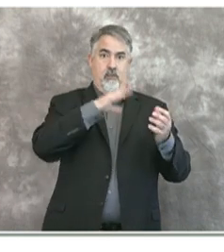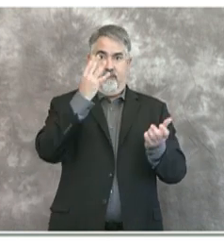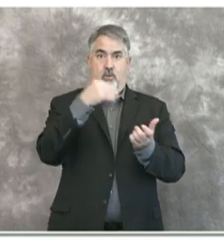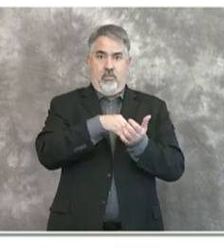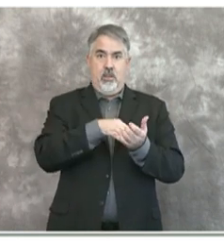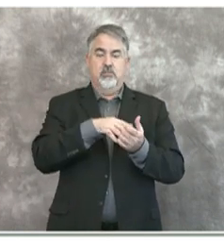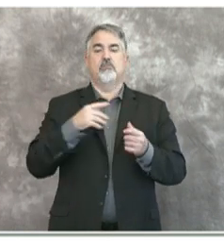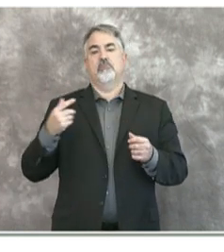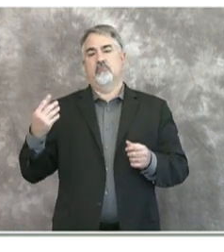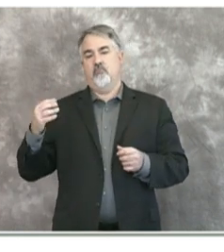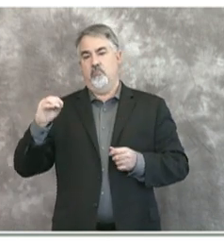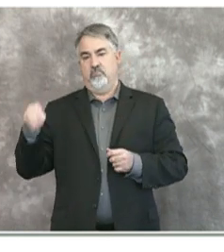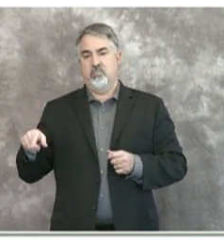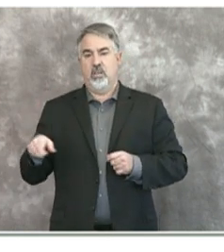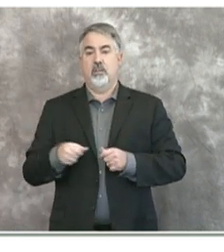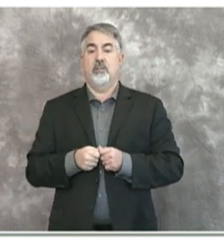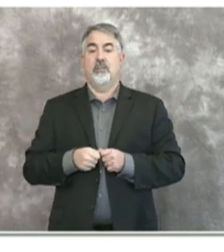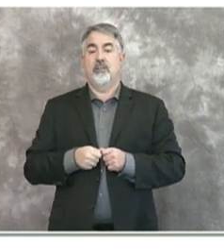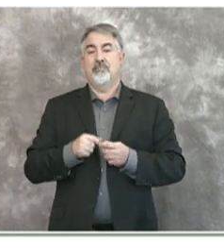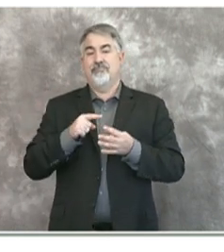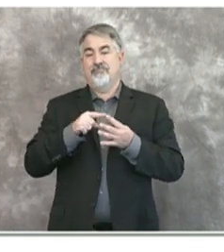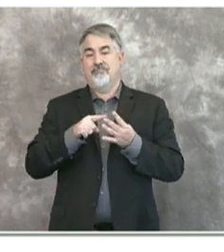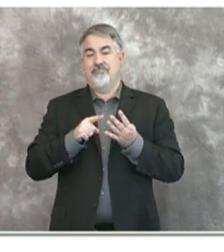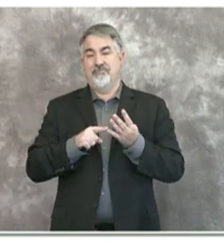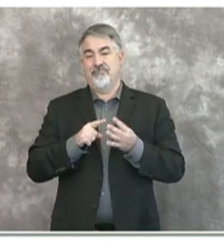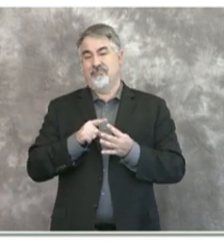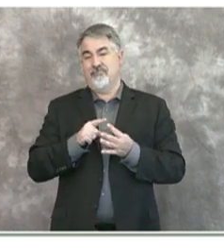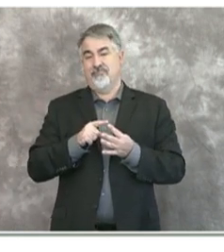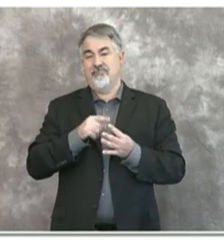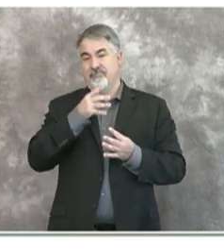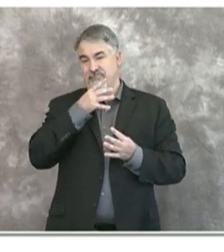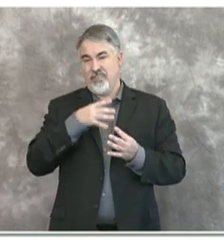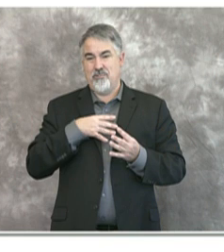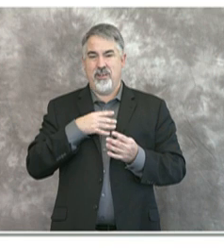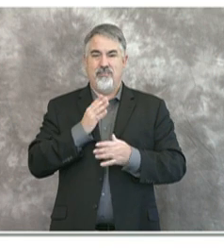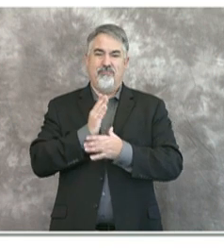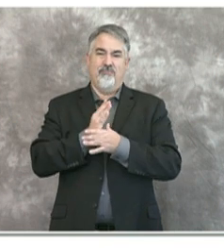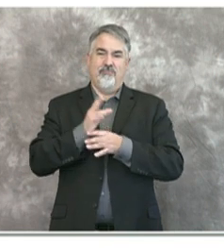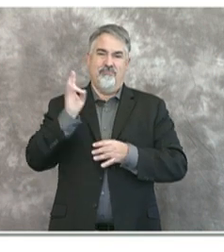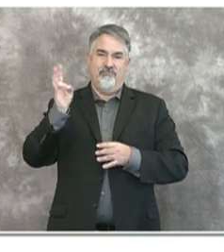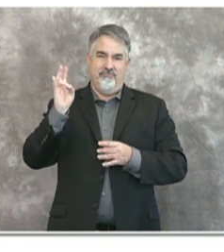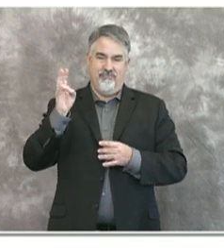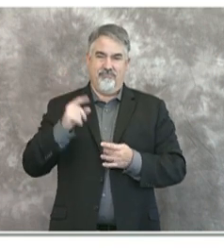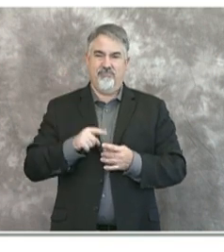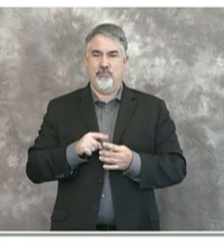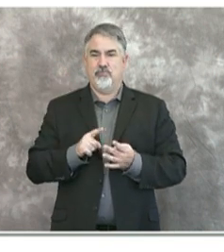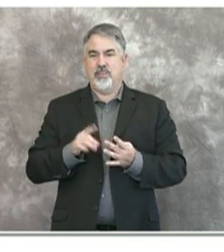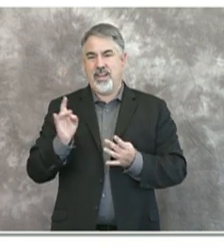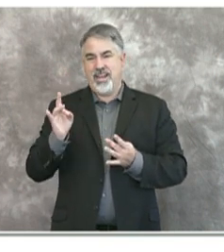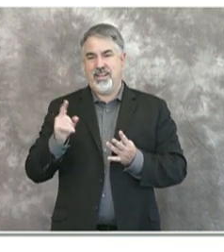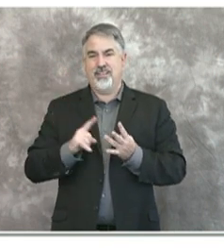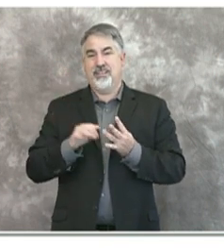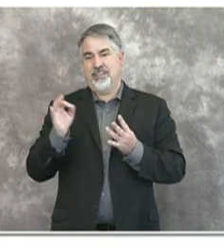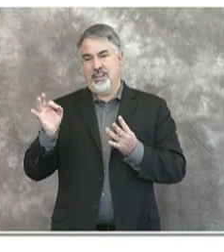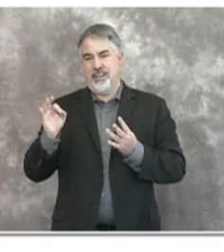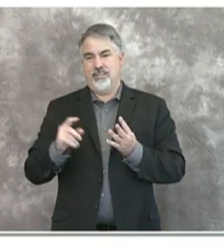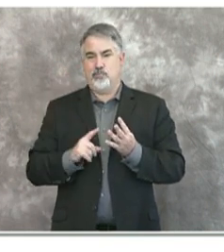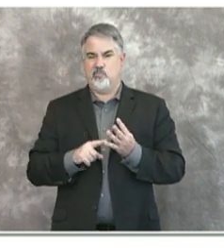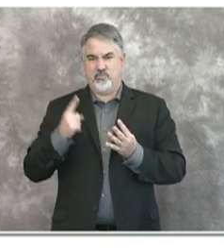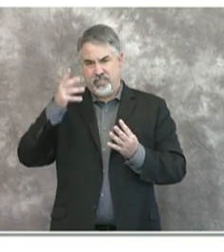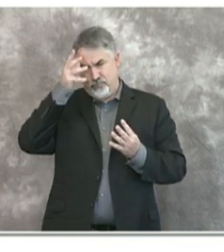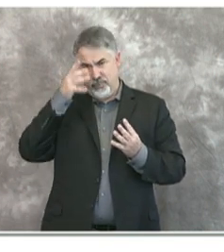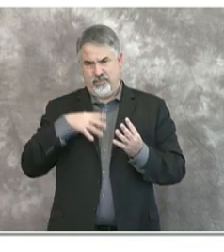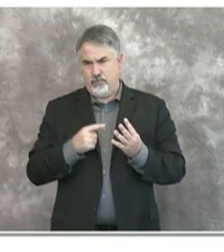4 additional deaths, these include 3 females in their mid-70s, early 80s, and early 90s, and 1 male in his